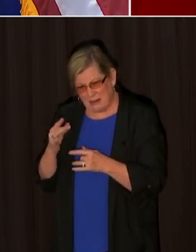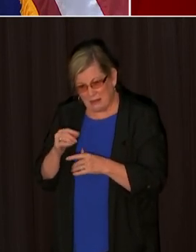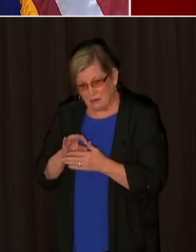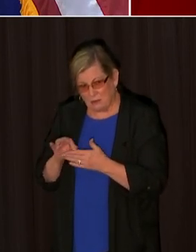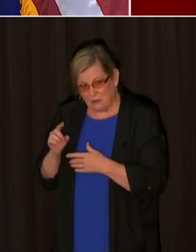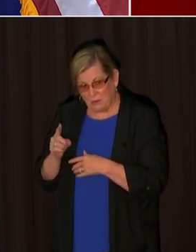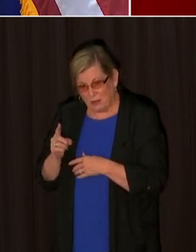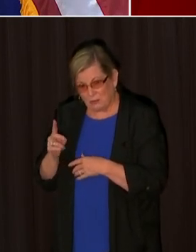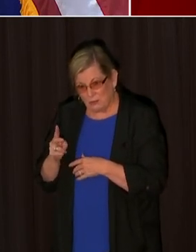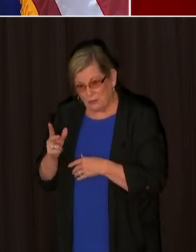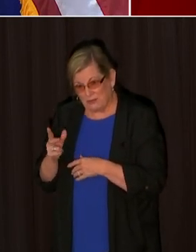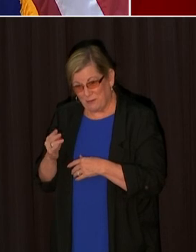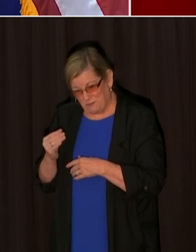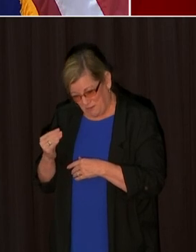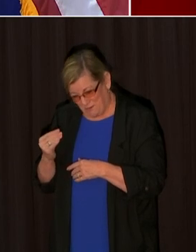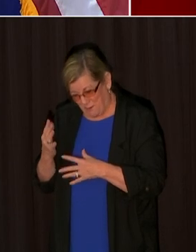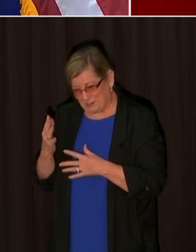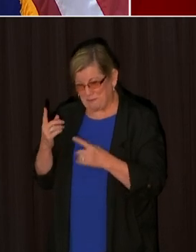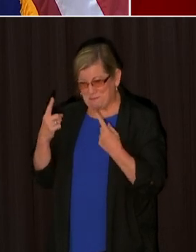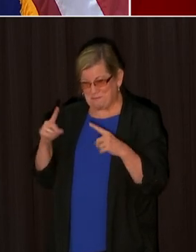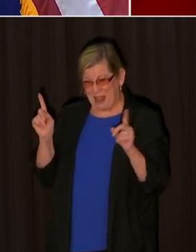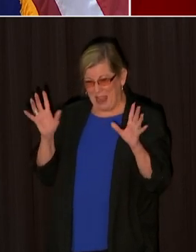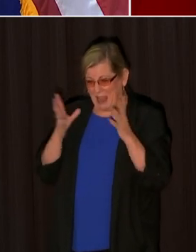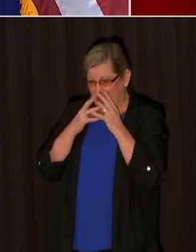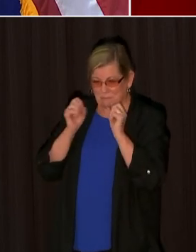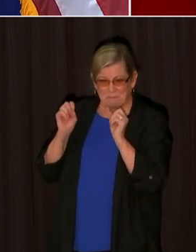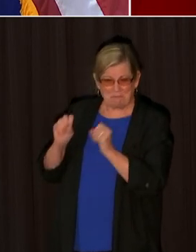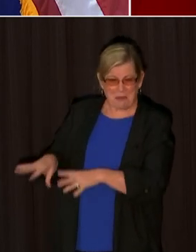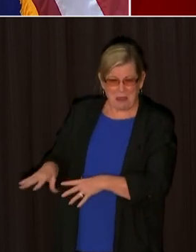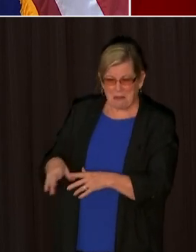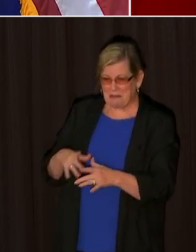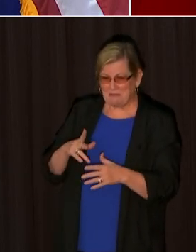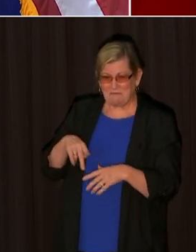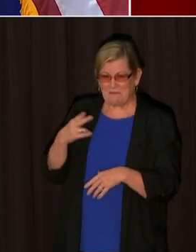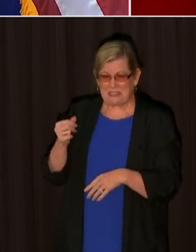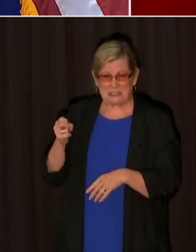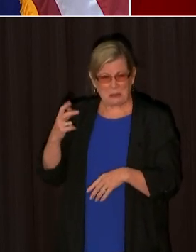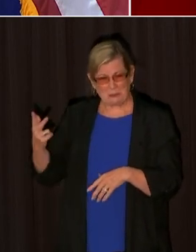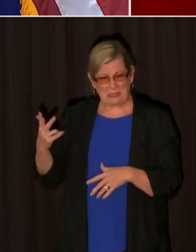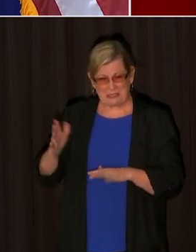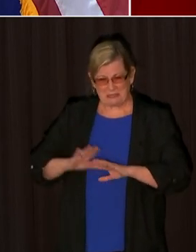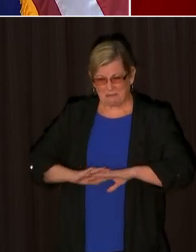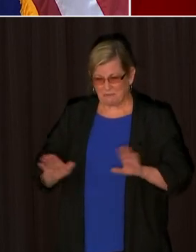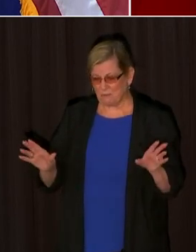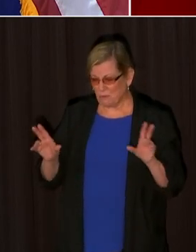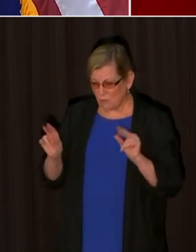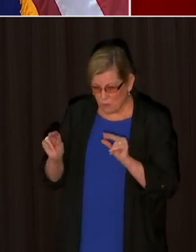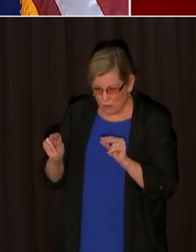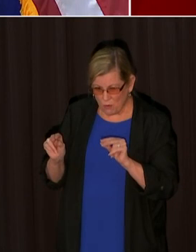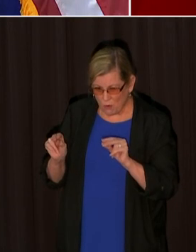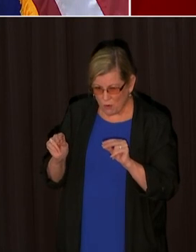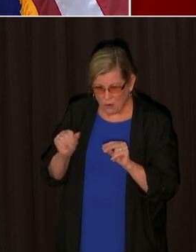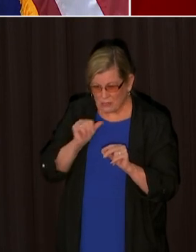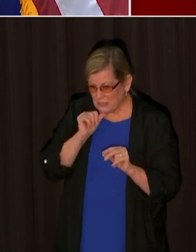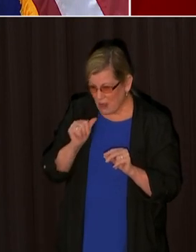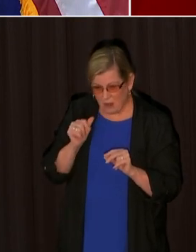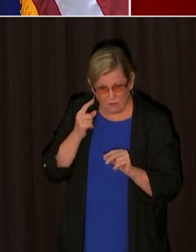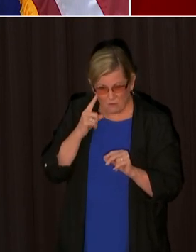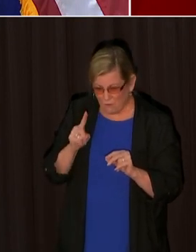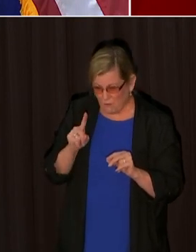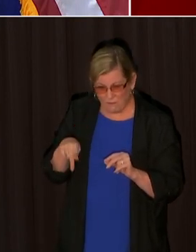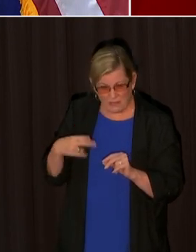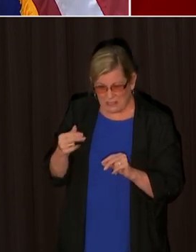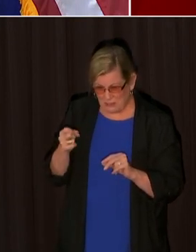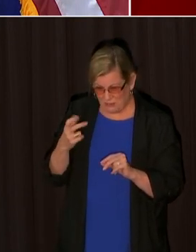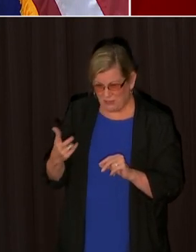into phase 3. We have cautioned against that for every phase, but people still only want to